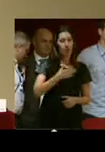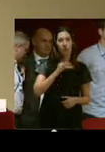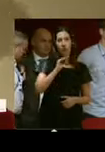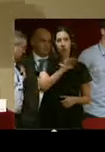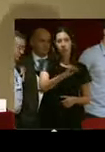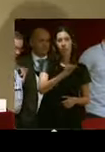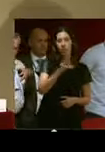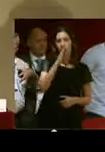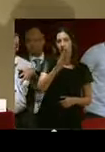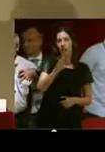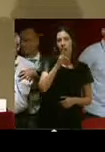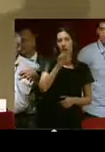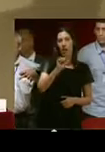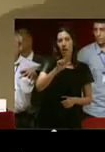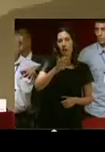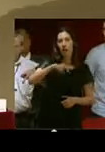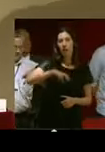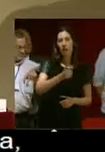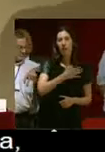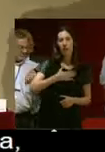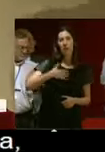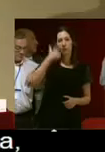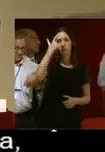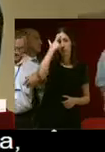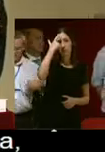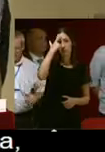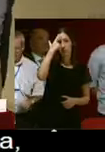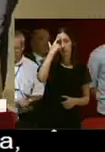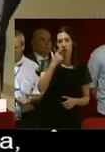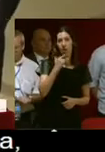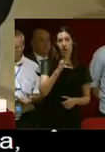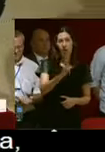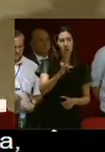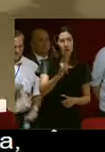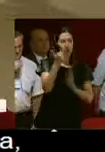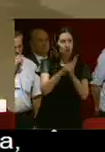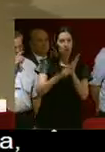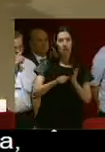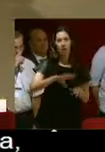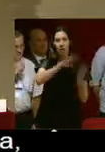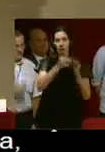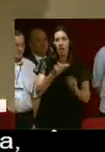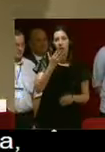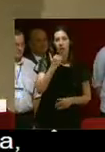Good afternoon. My question is for Elena. I would like to know